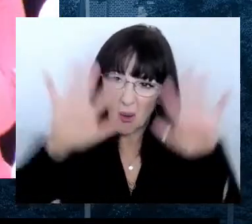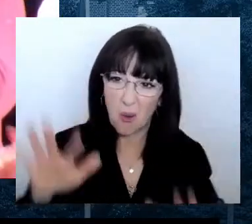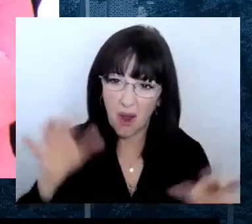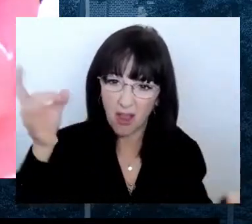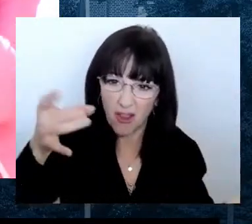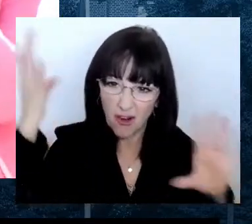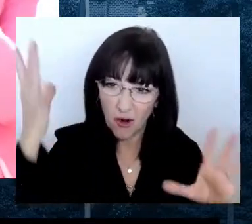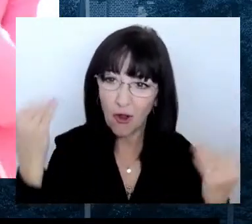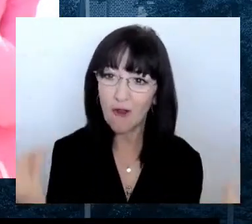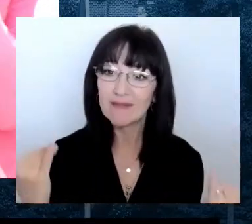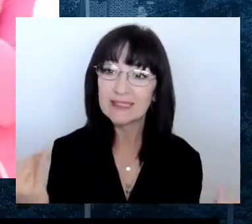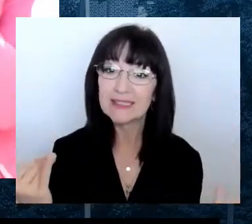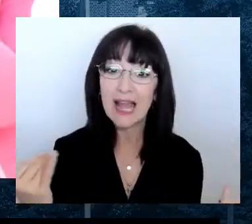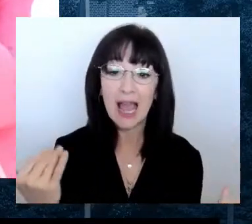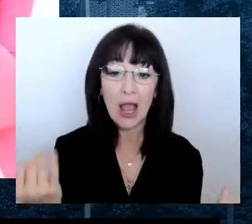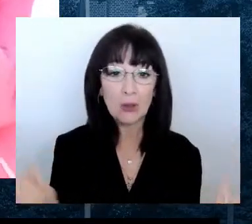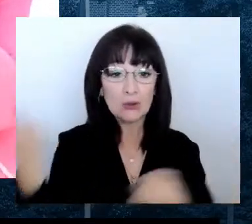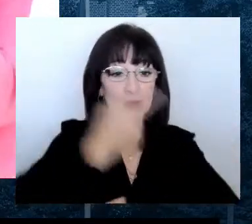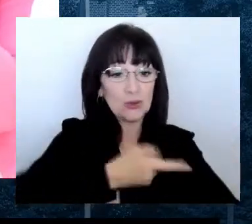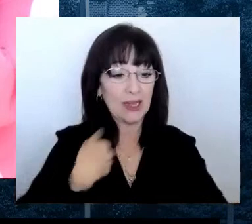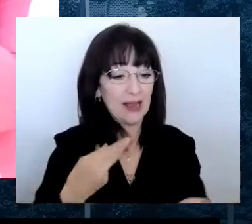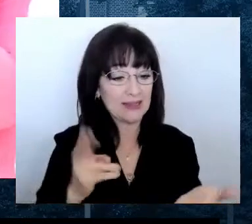not?